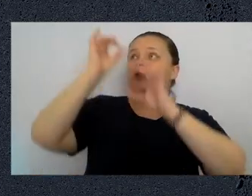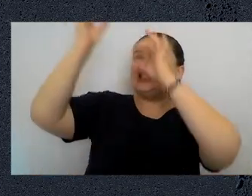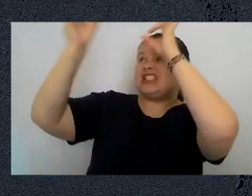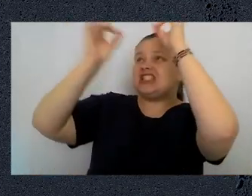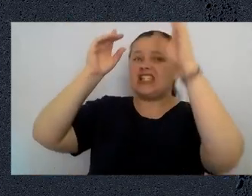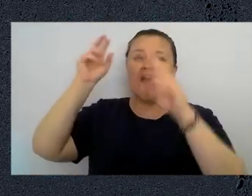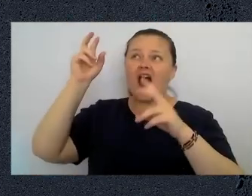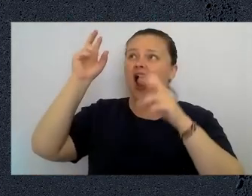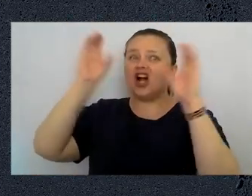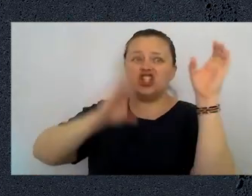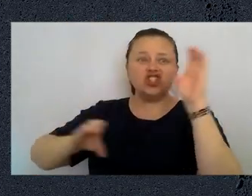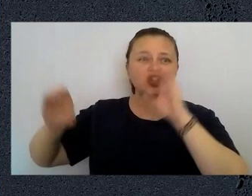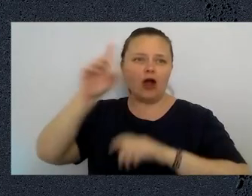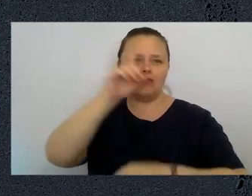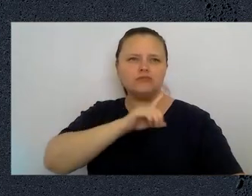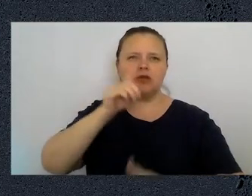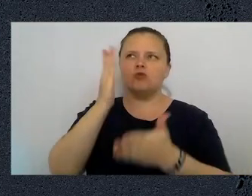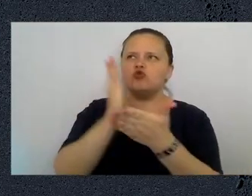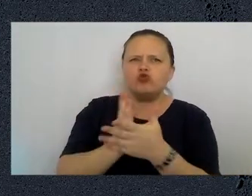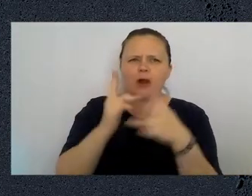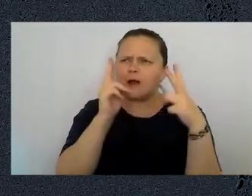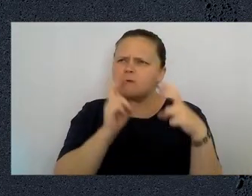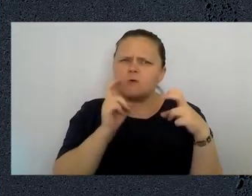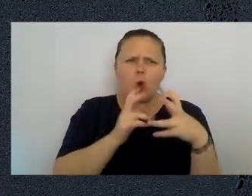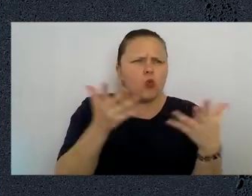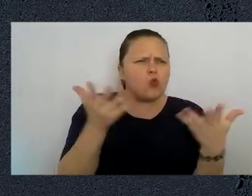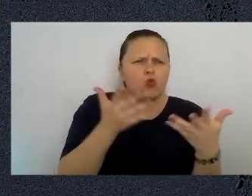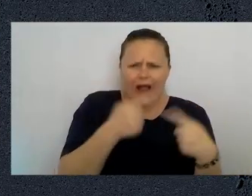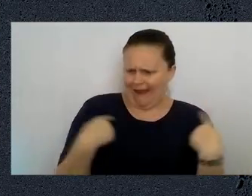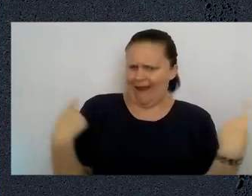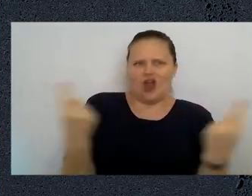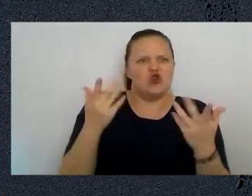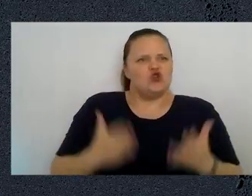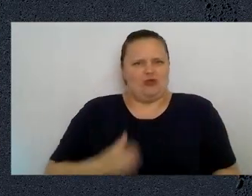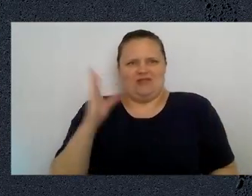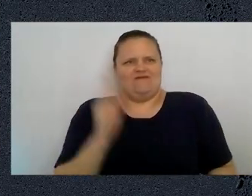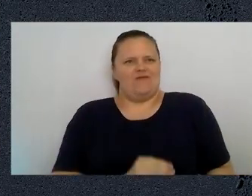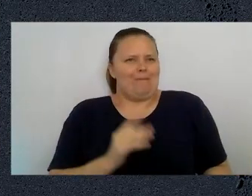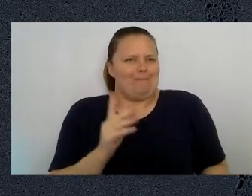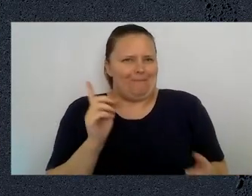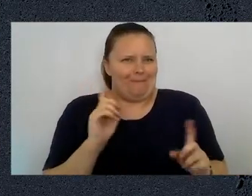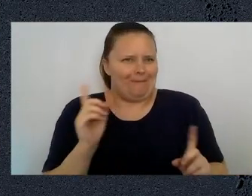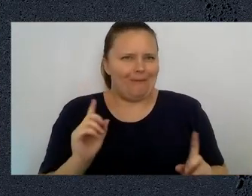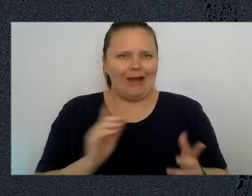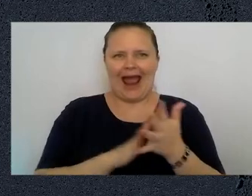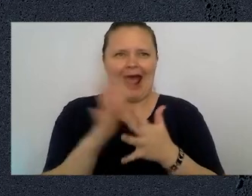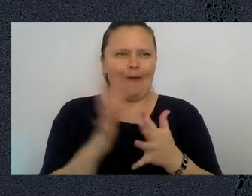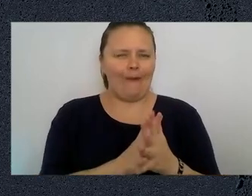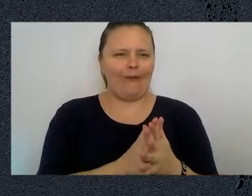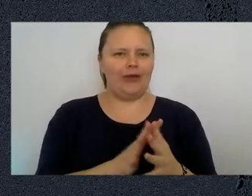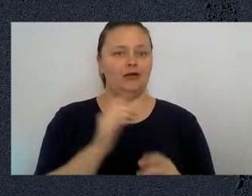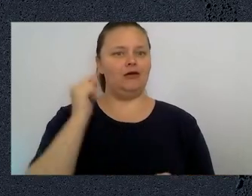really investigate this question of, like, where did we come from? And I just thought that it